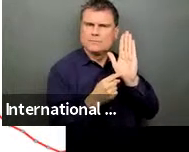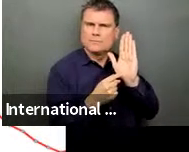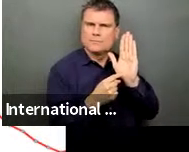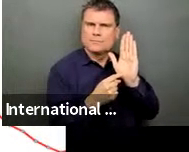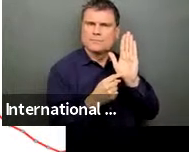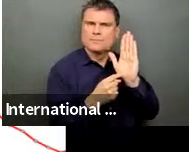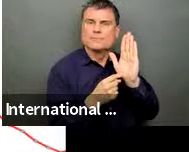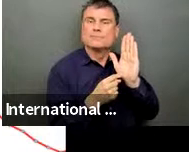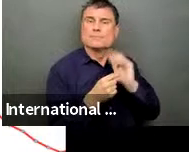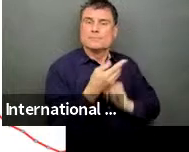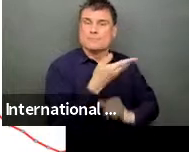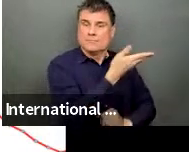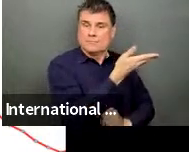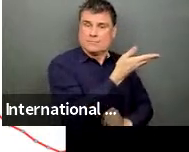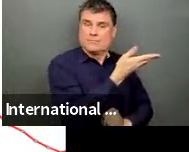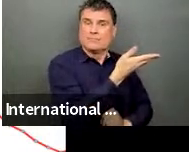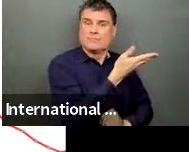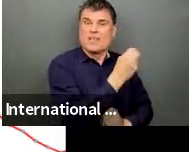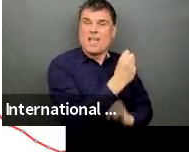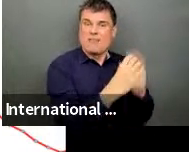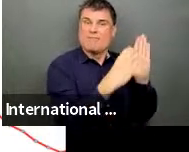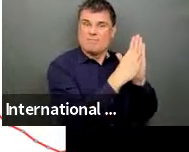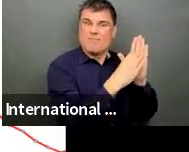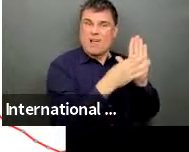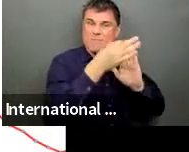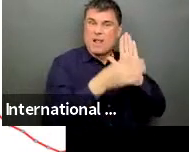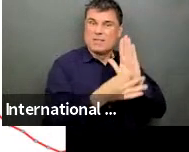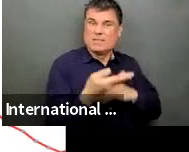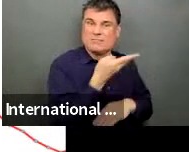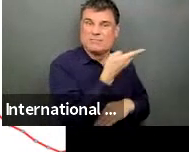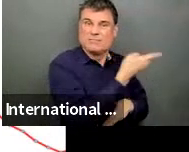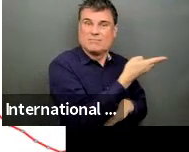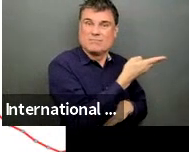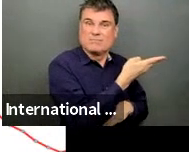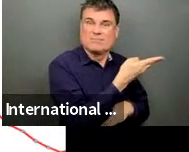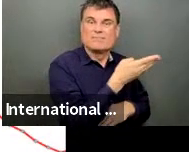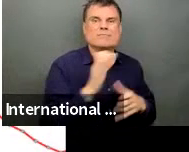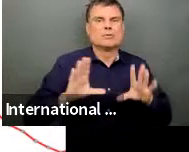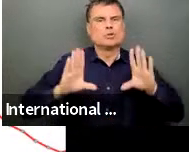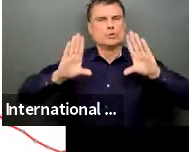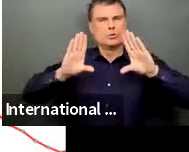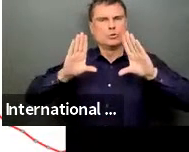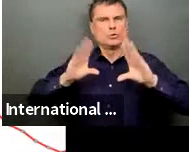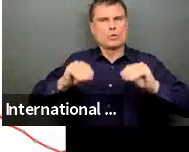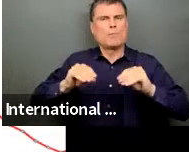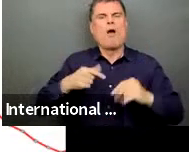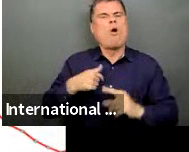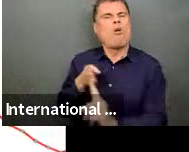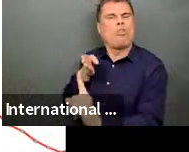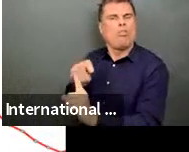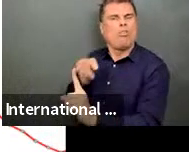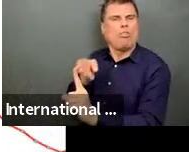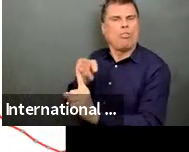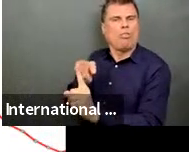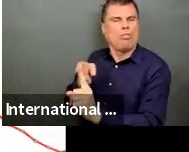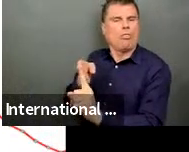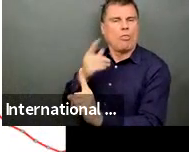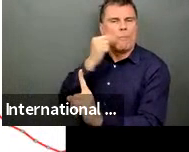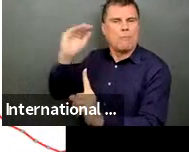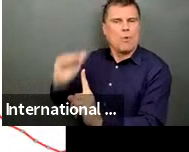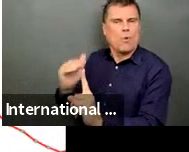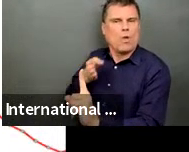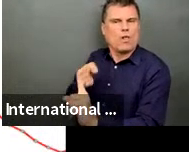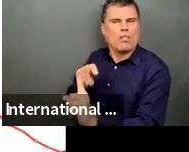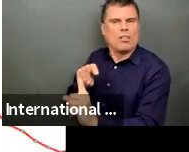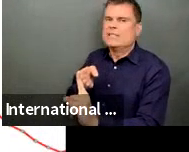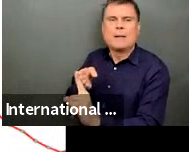policies to mitigate son preference. Of course, it was a part of family planning, altering the value